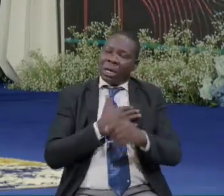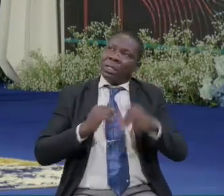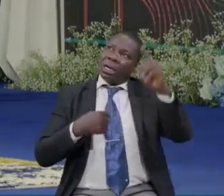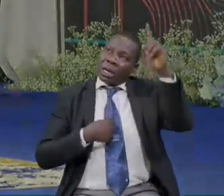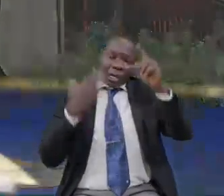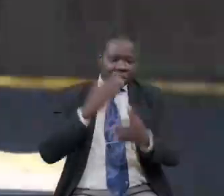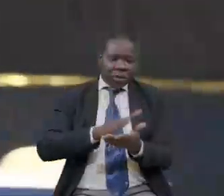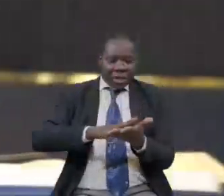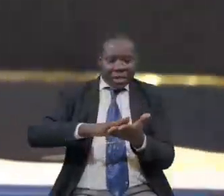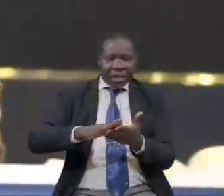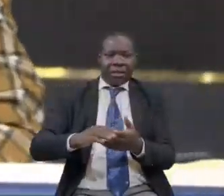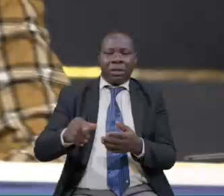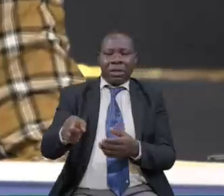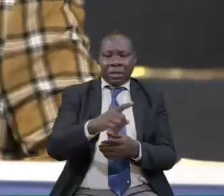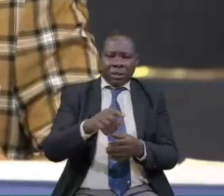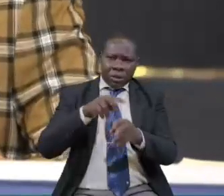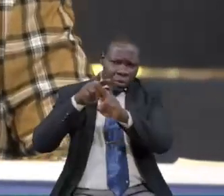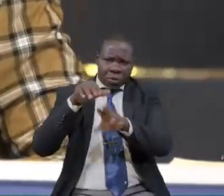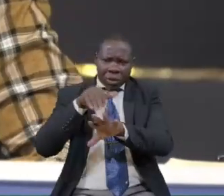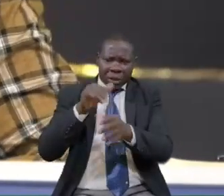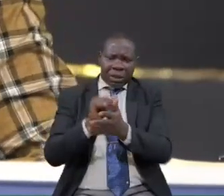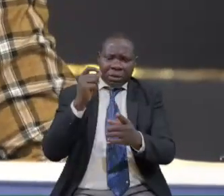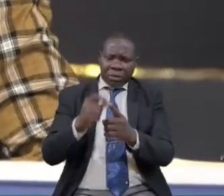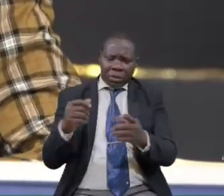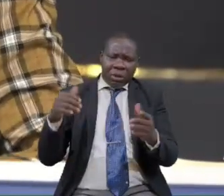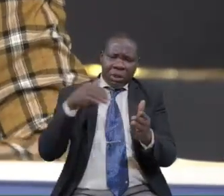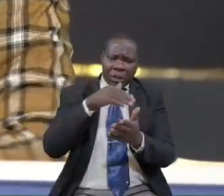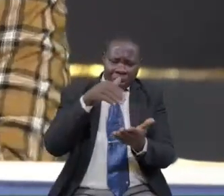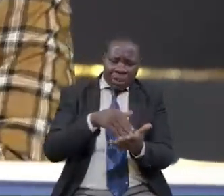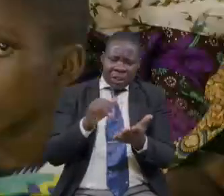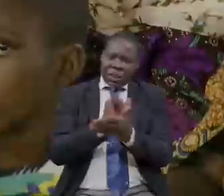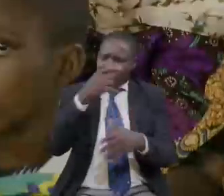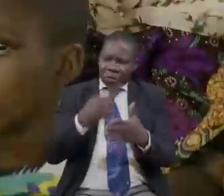again. That's what God is interested in. He's not interested in